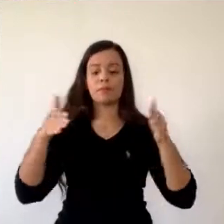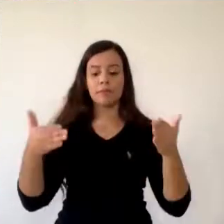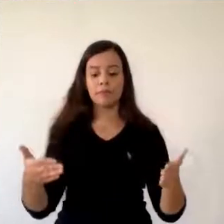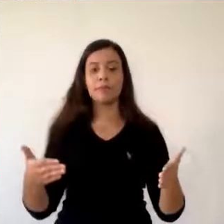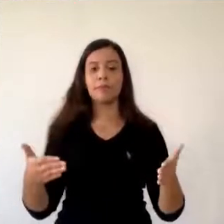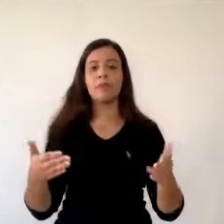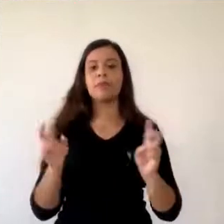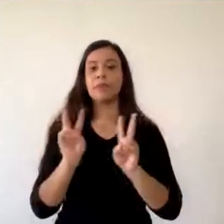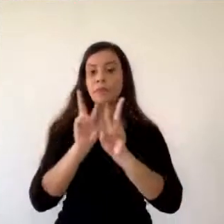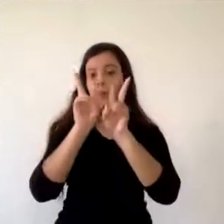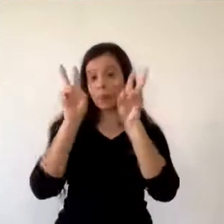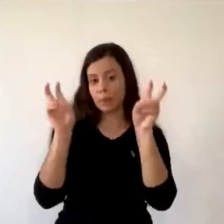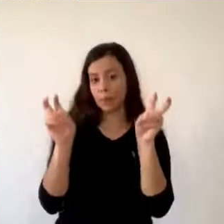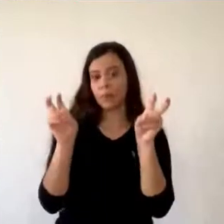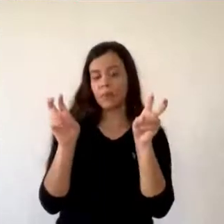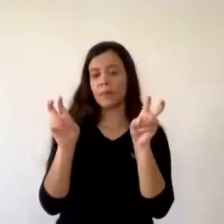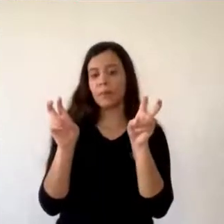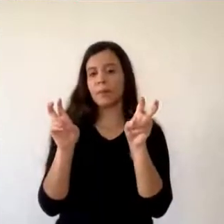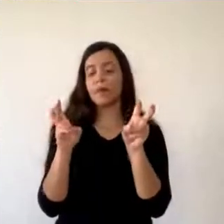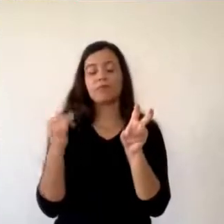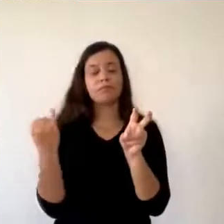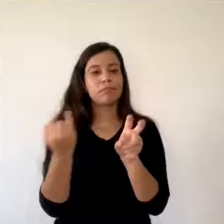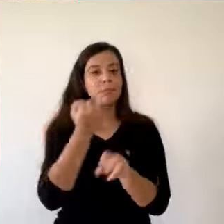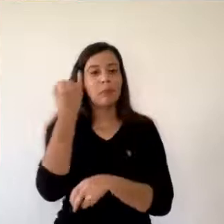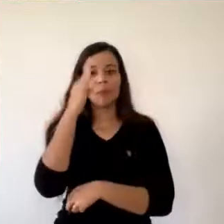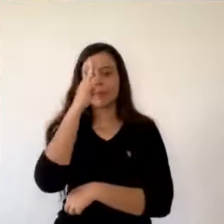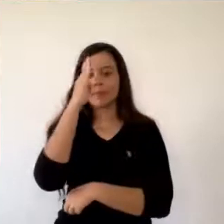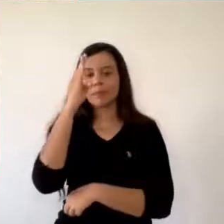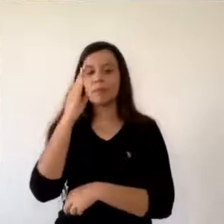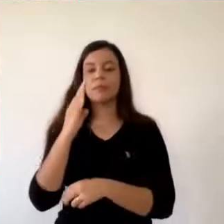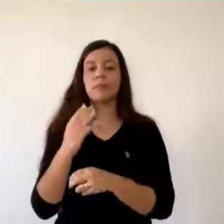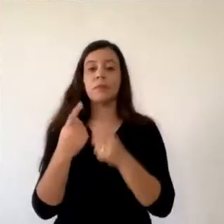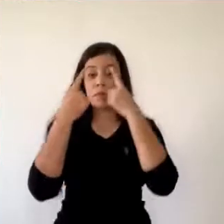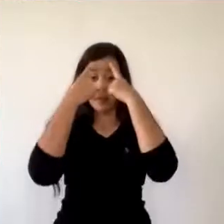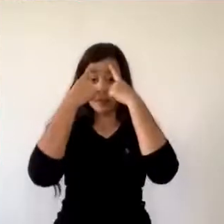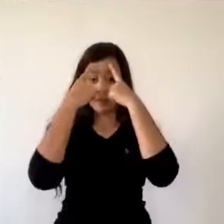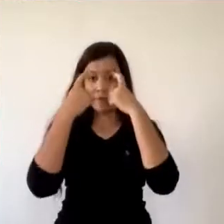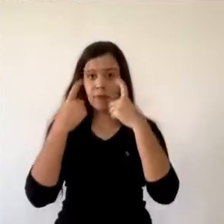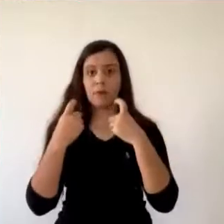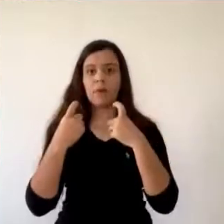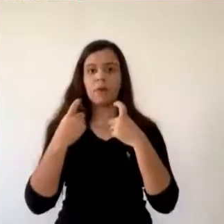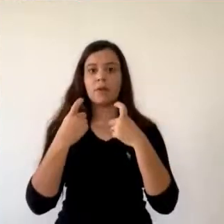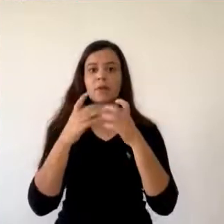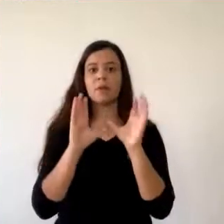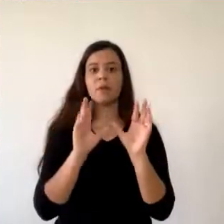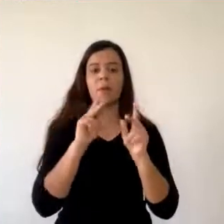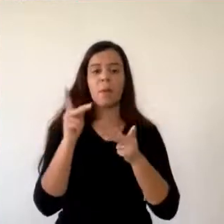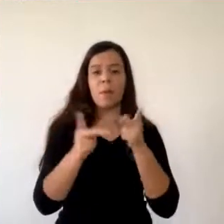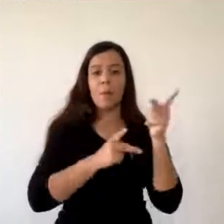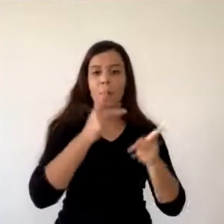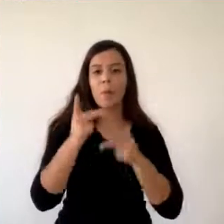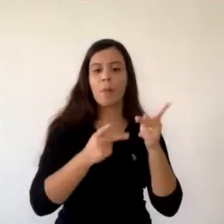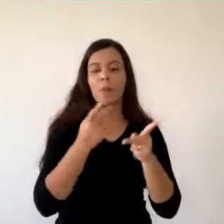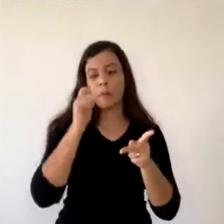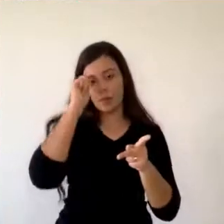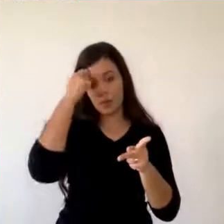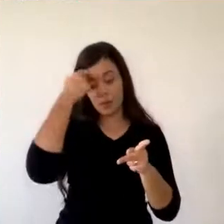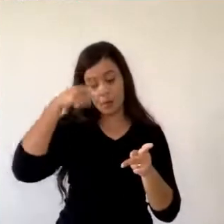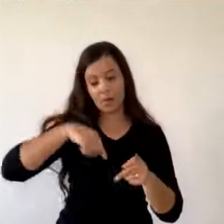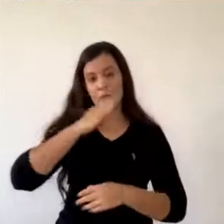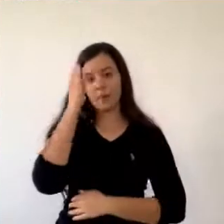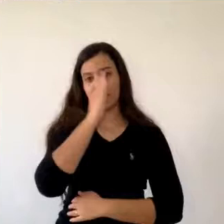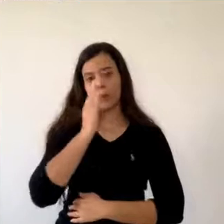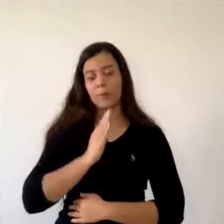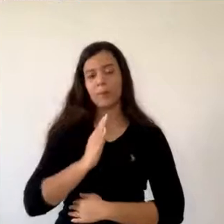panel that is going to deal with an equally important issue, which is violence against the Black population